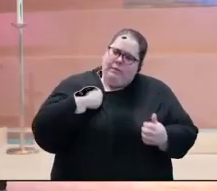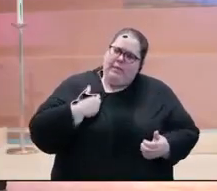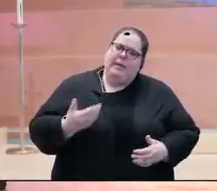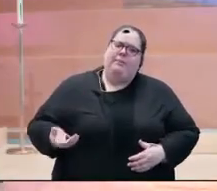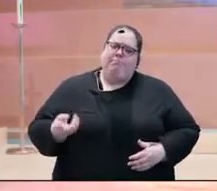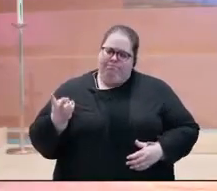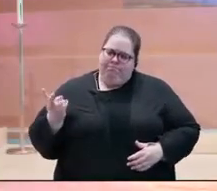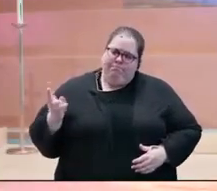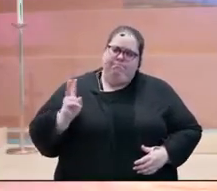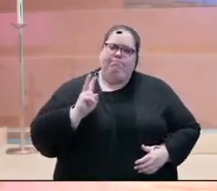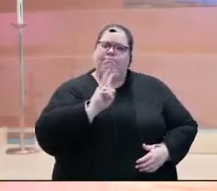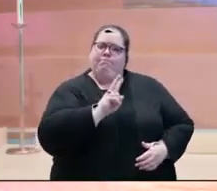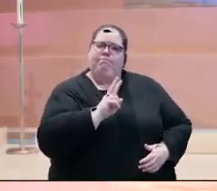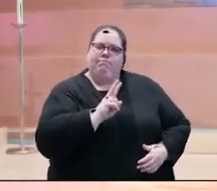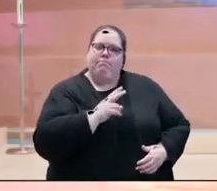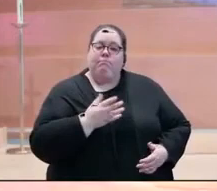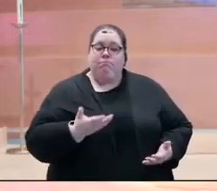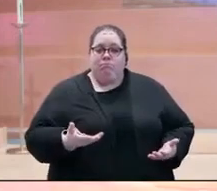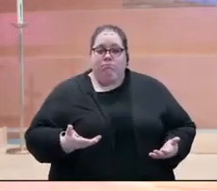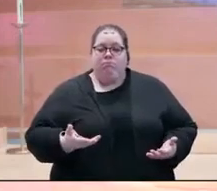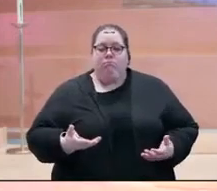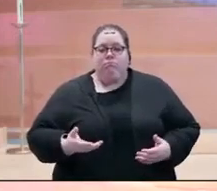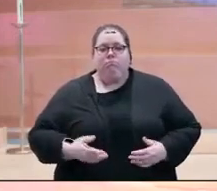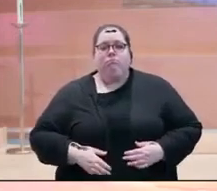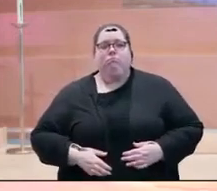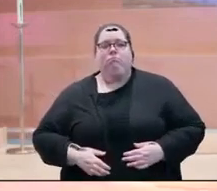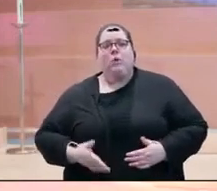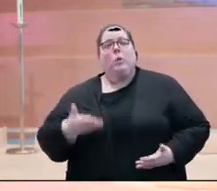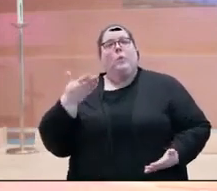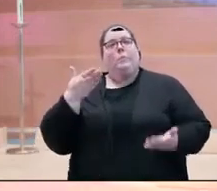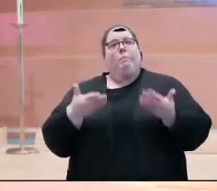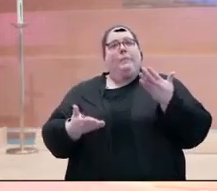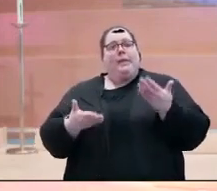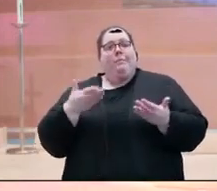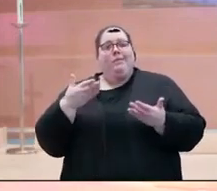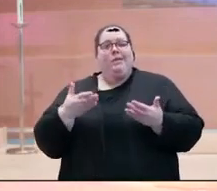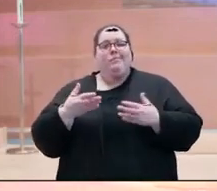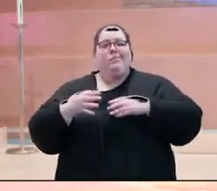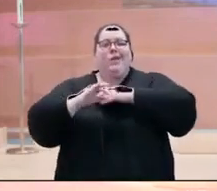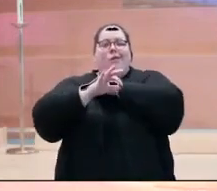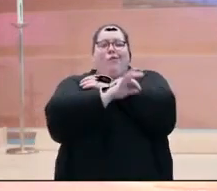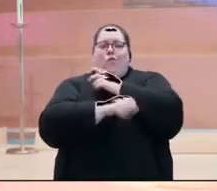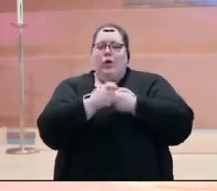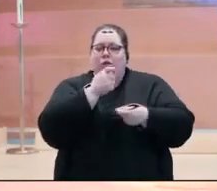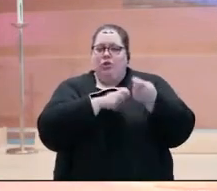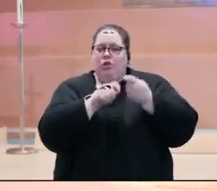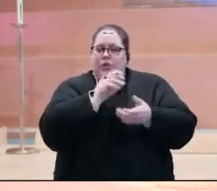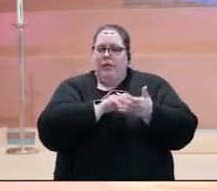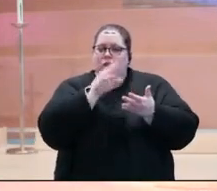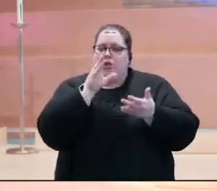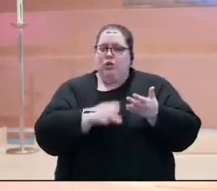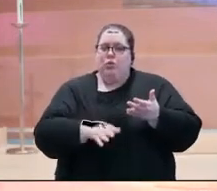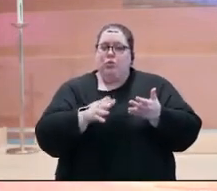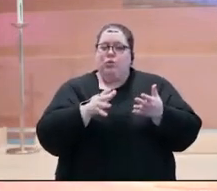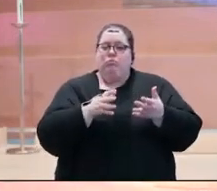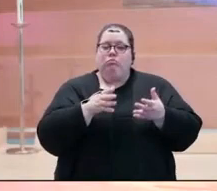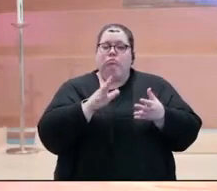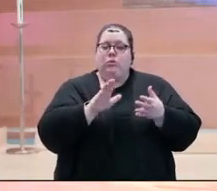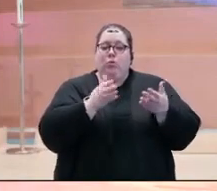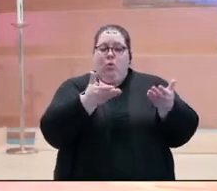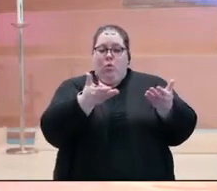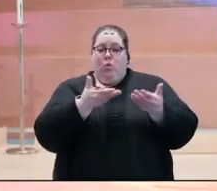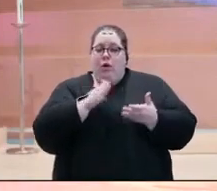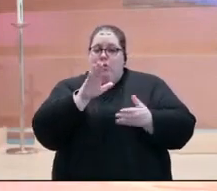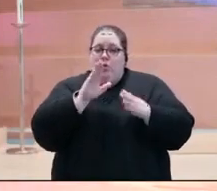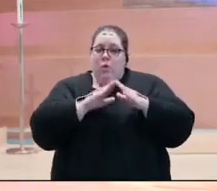a sandwich with them, right? Maybe it looks like hosting a foreign exchange student for a year. Or if we could be